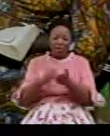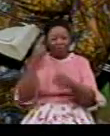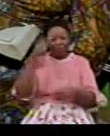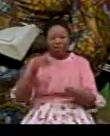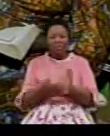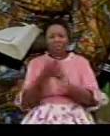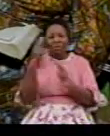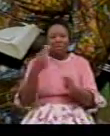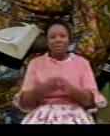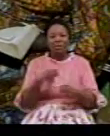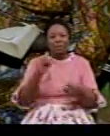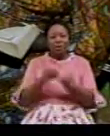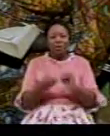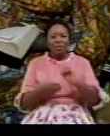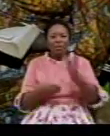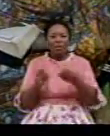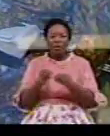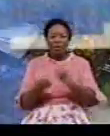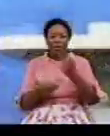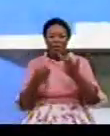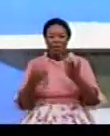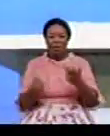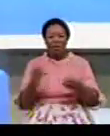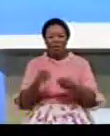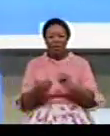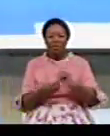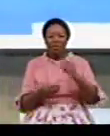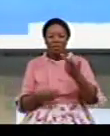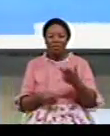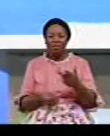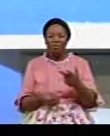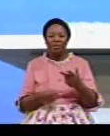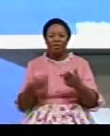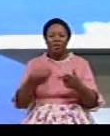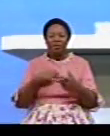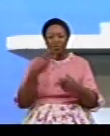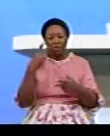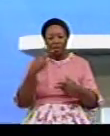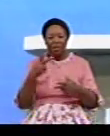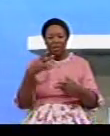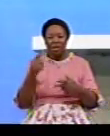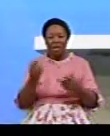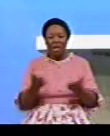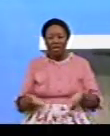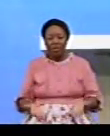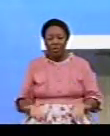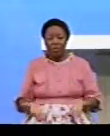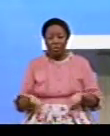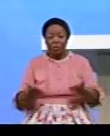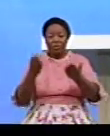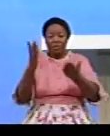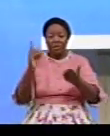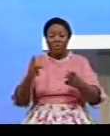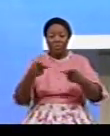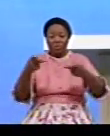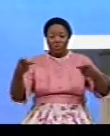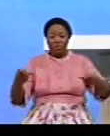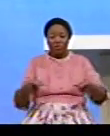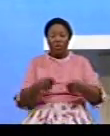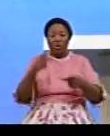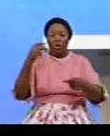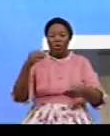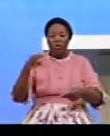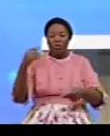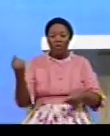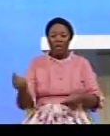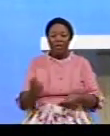he reigns over the heathen. You have been a heathen, a pagan, in